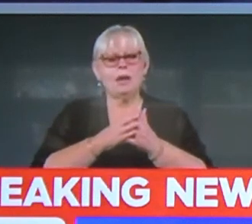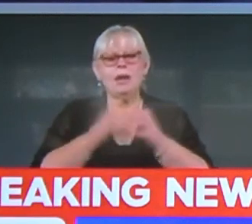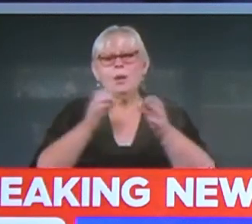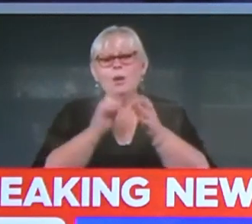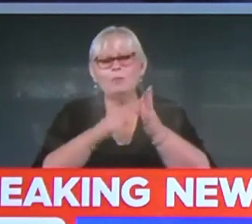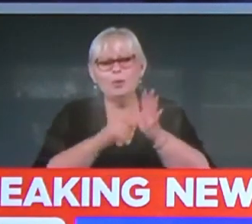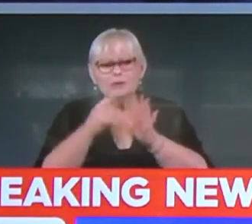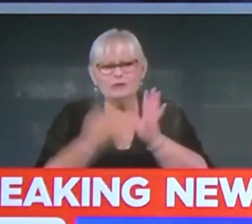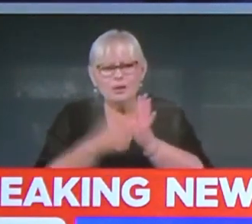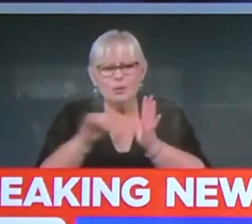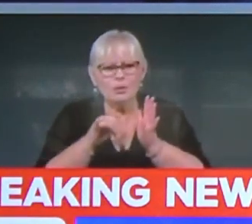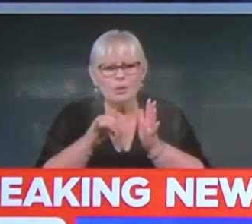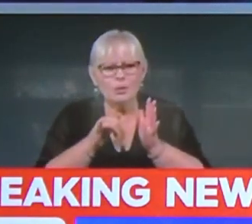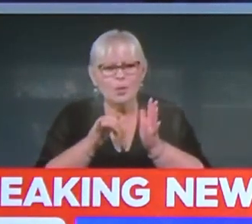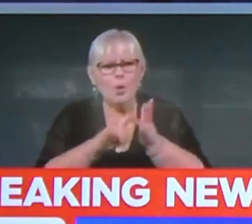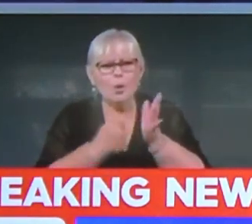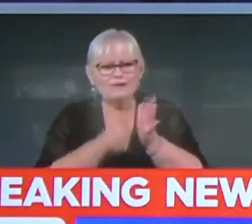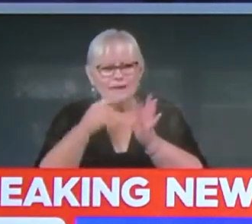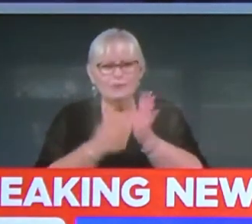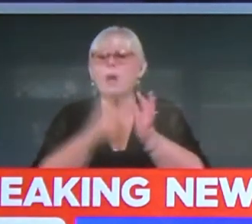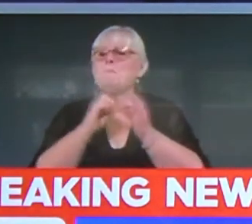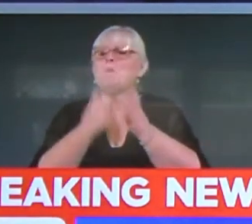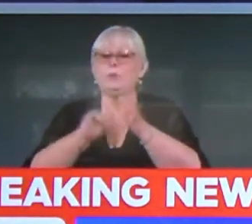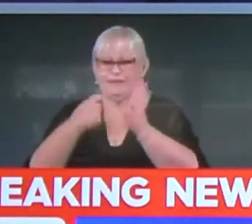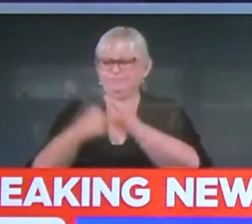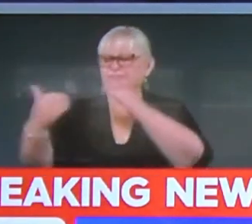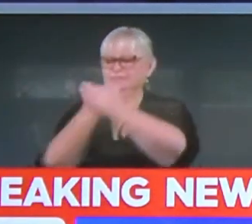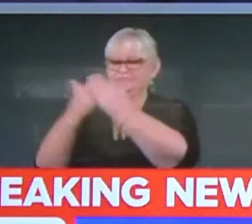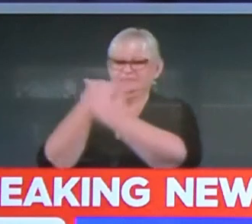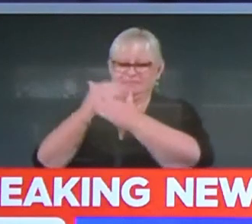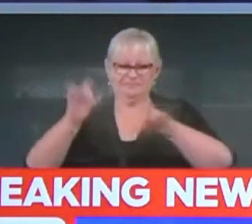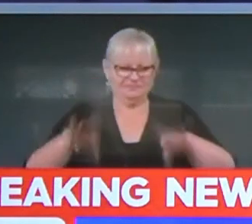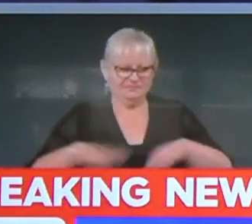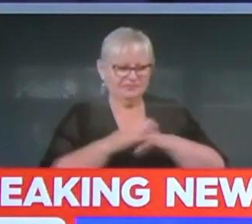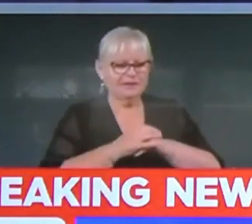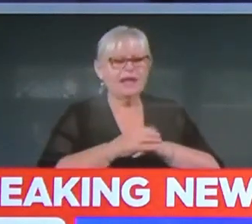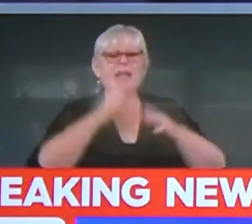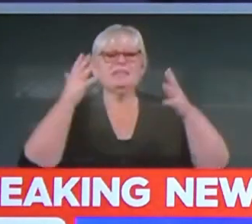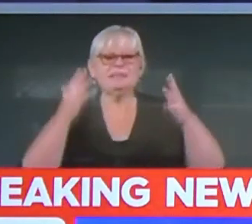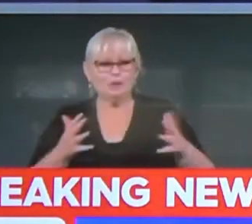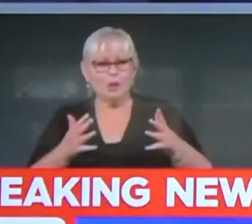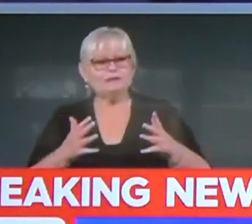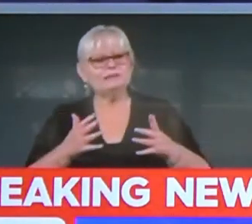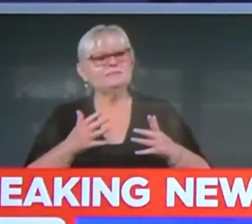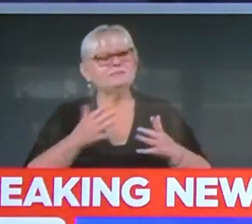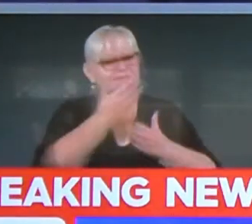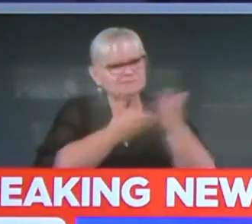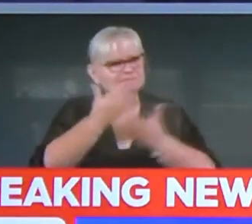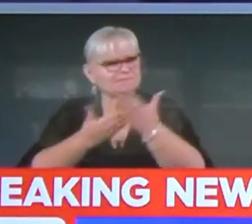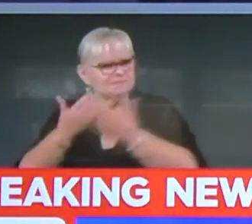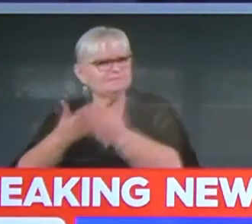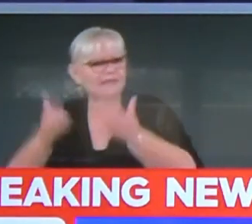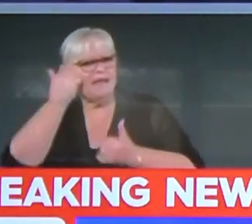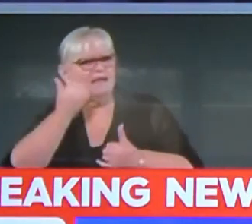say border or order? Border, yeah. People coming in. Yeah. There's quite a lot of credible anecdotal